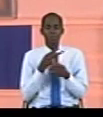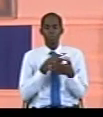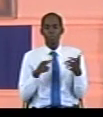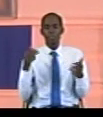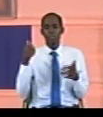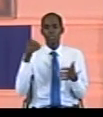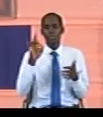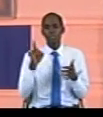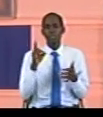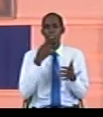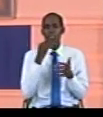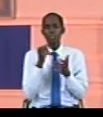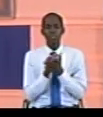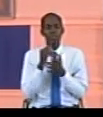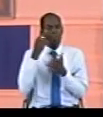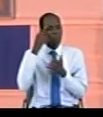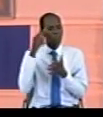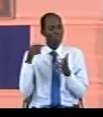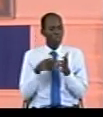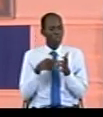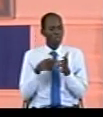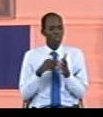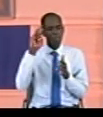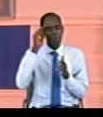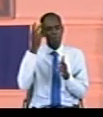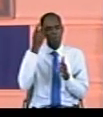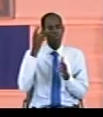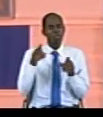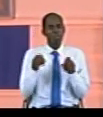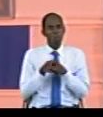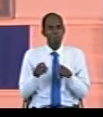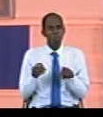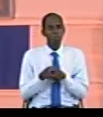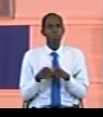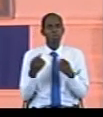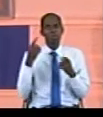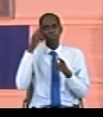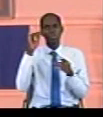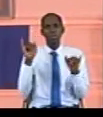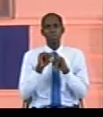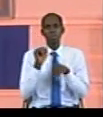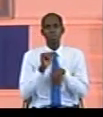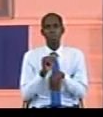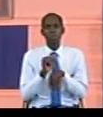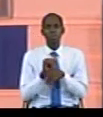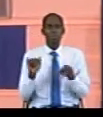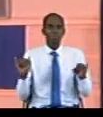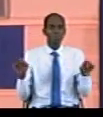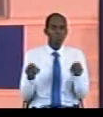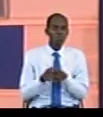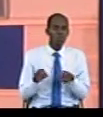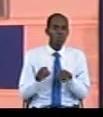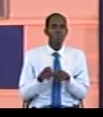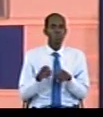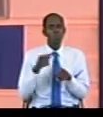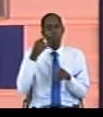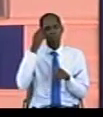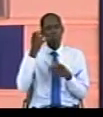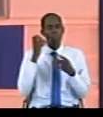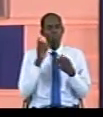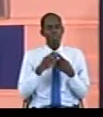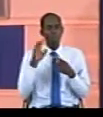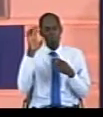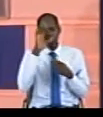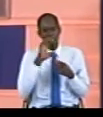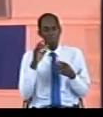even so, for the same purpose, even so, for the same work, even so, to realize the same thing, even though to seek and to save that which